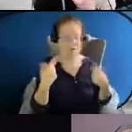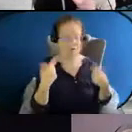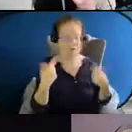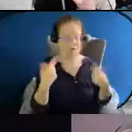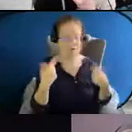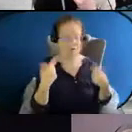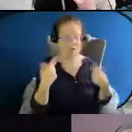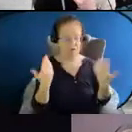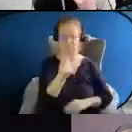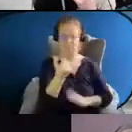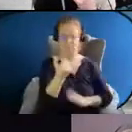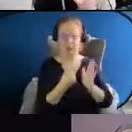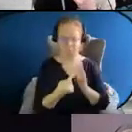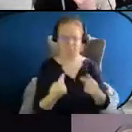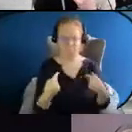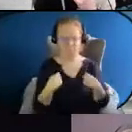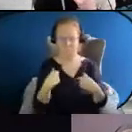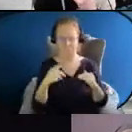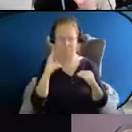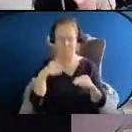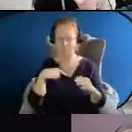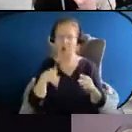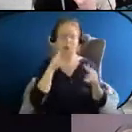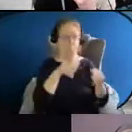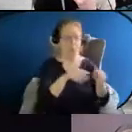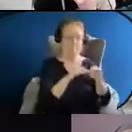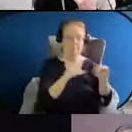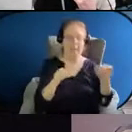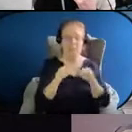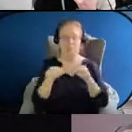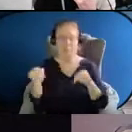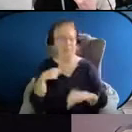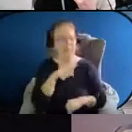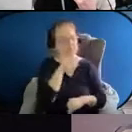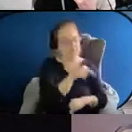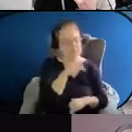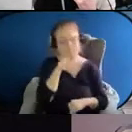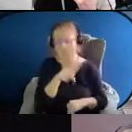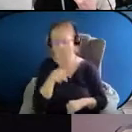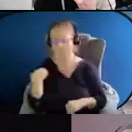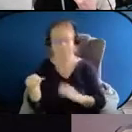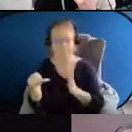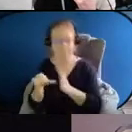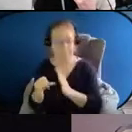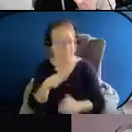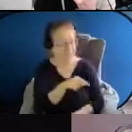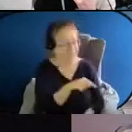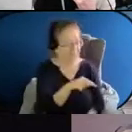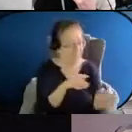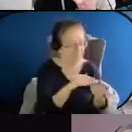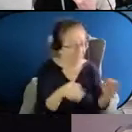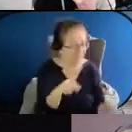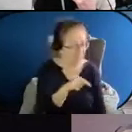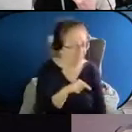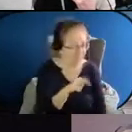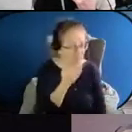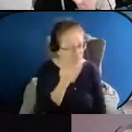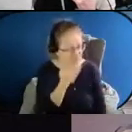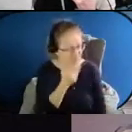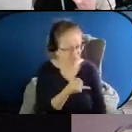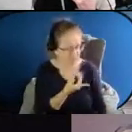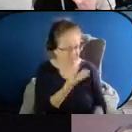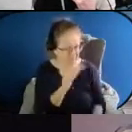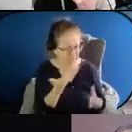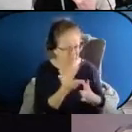for a few hours, and we were looking for platforms. And it was a little bit challenging to find that some of these platforms don't even have